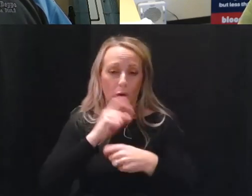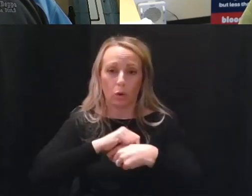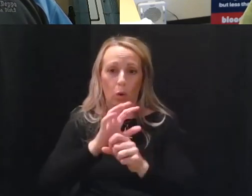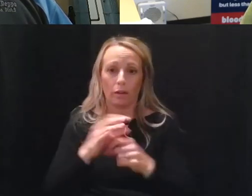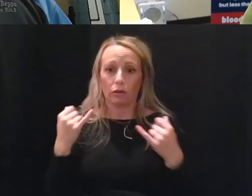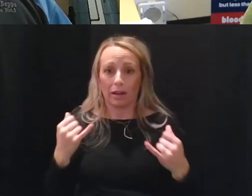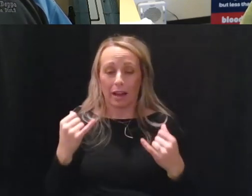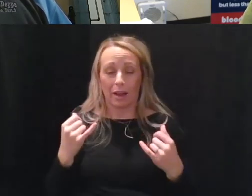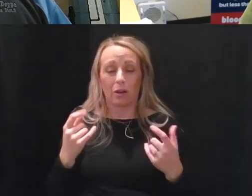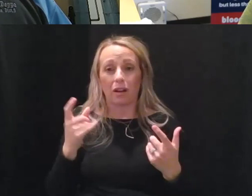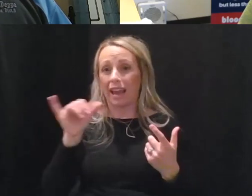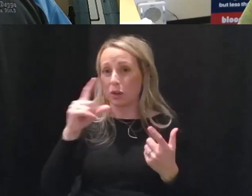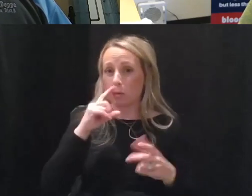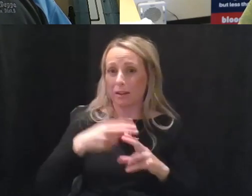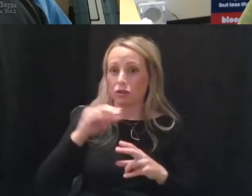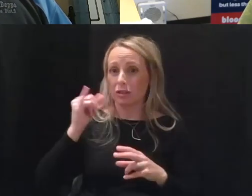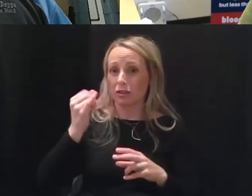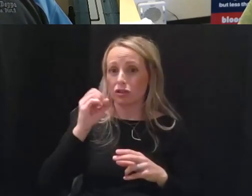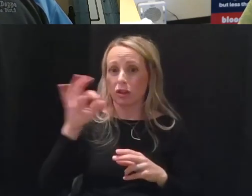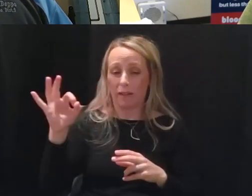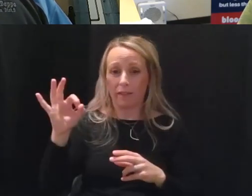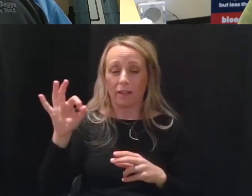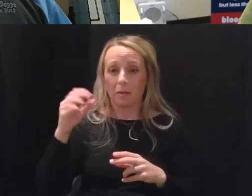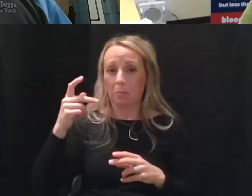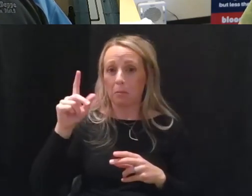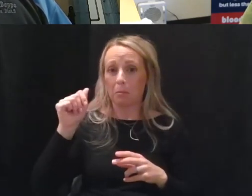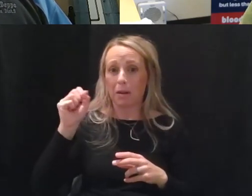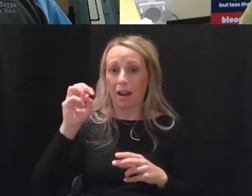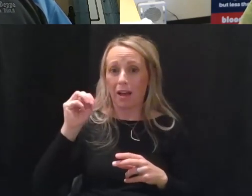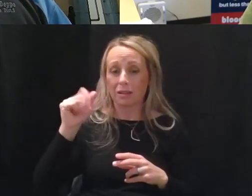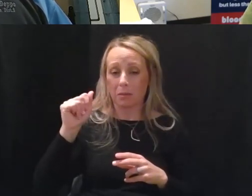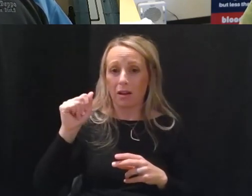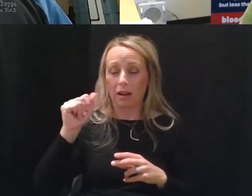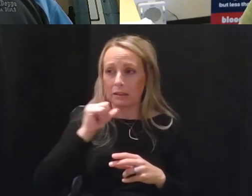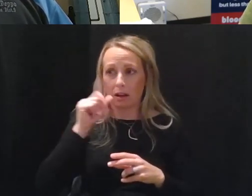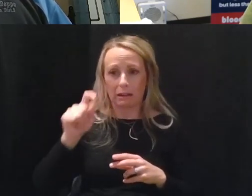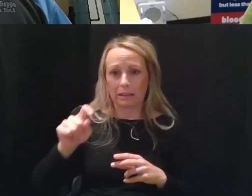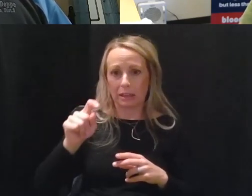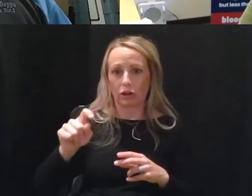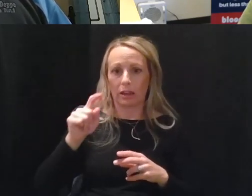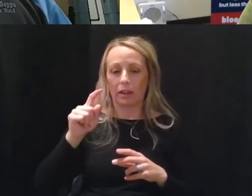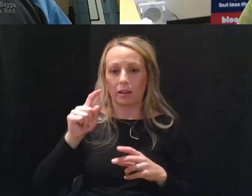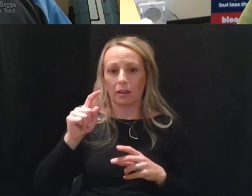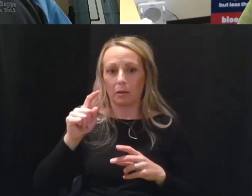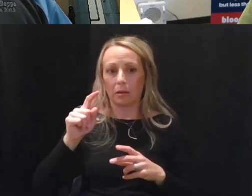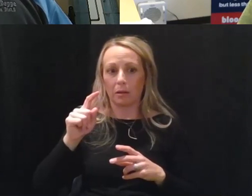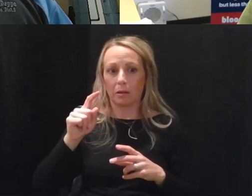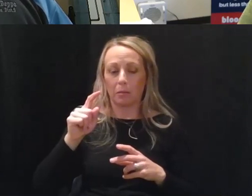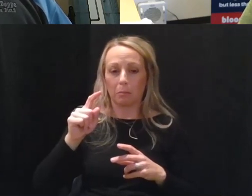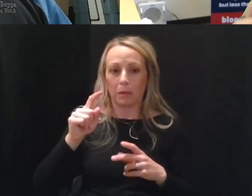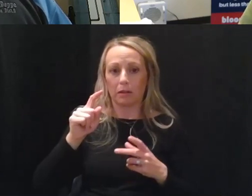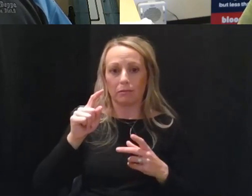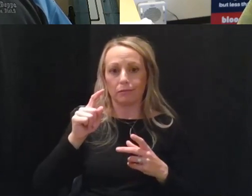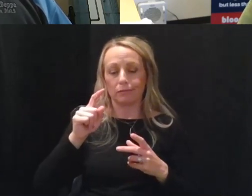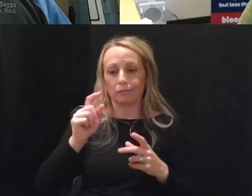now, even like you said, Jeff, convalescent plasma has not necessarily been vetted out completely for the efficacy